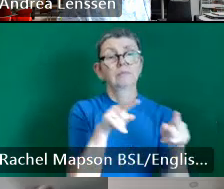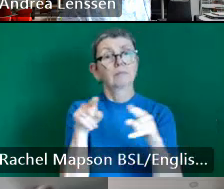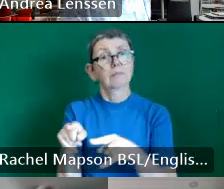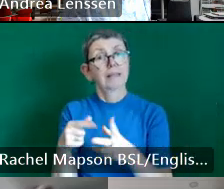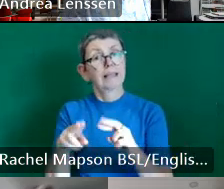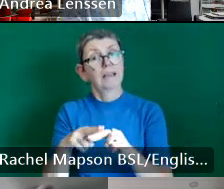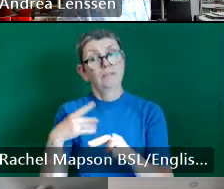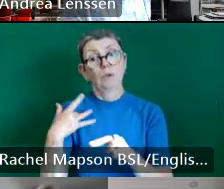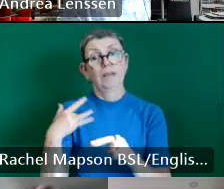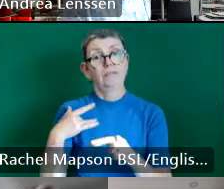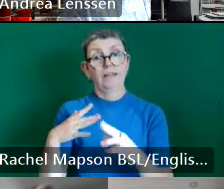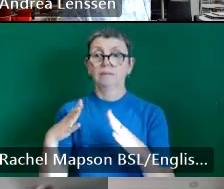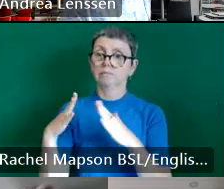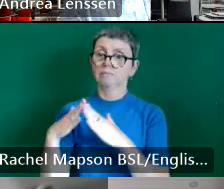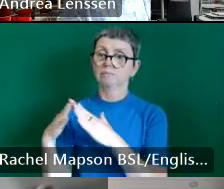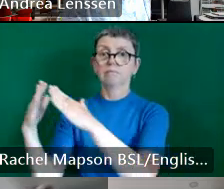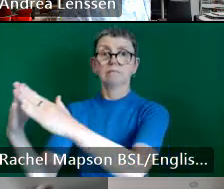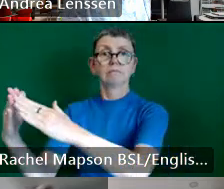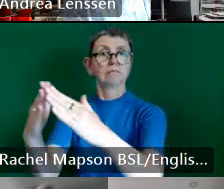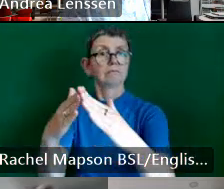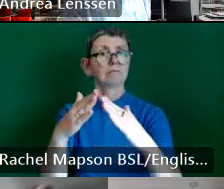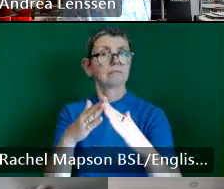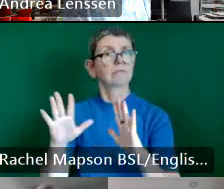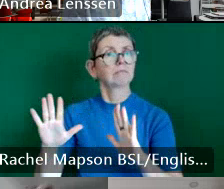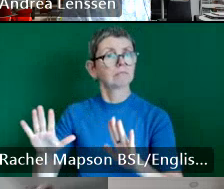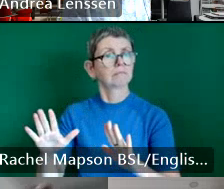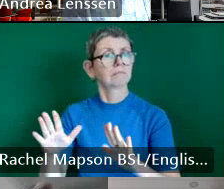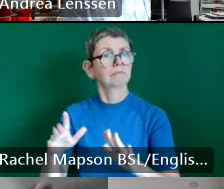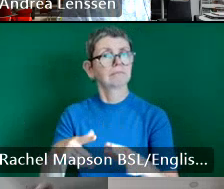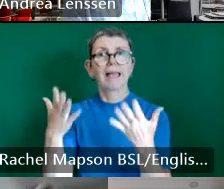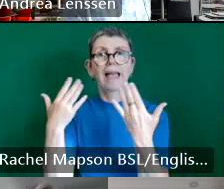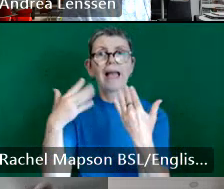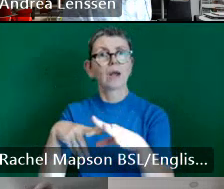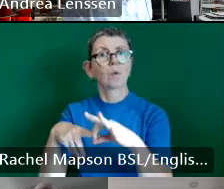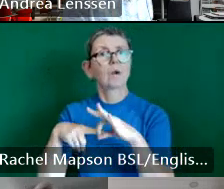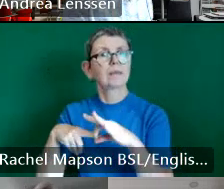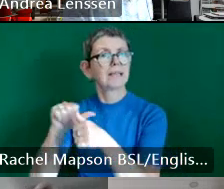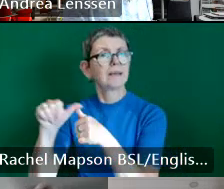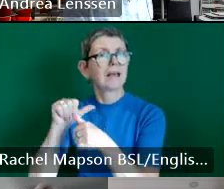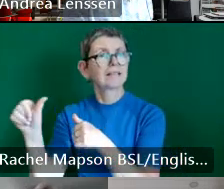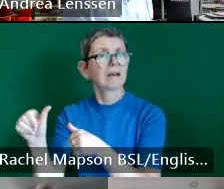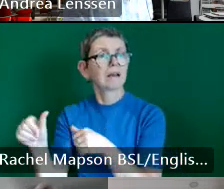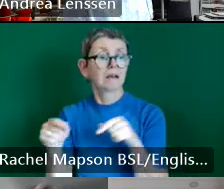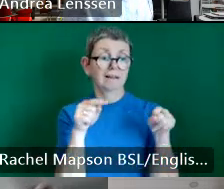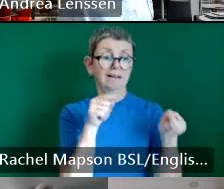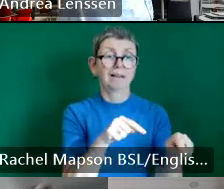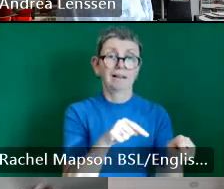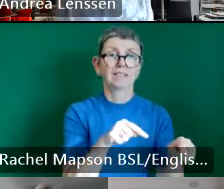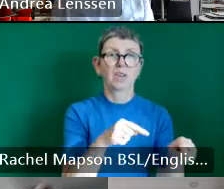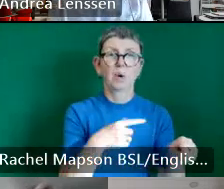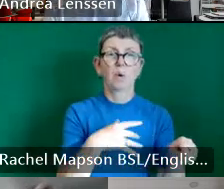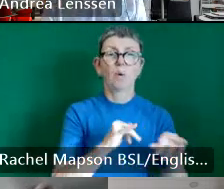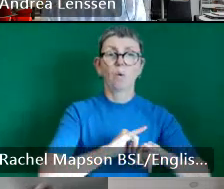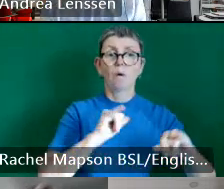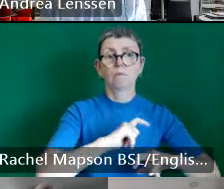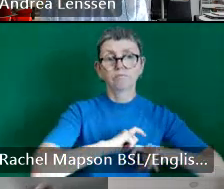happen to be from racialized minority backgrounds. And so they're suffering disproportionately from chronic illnesses such as asthma.